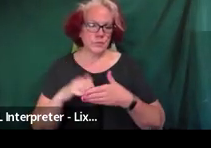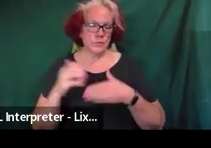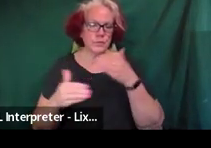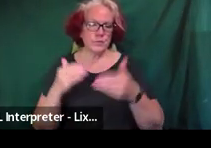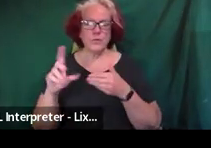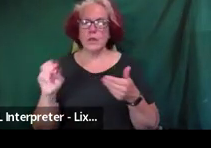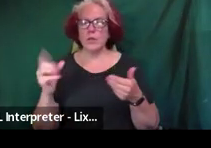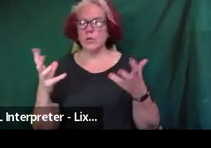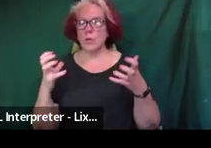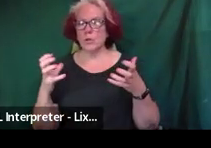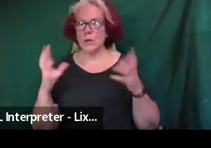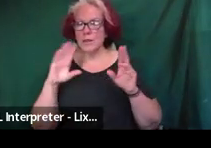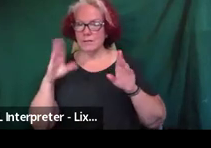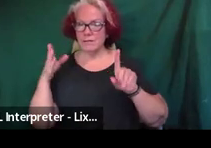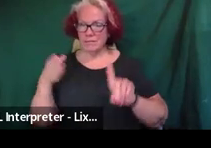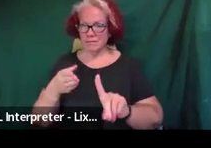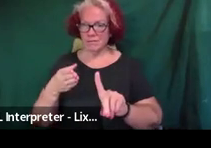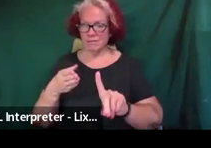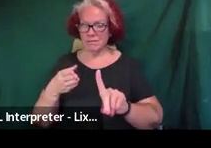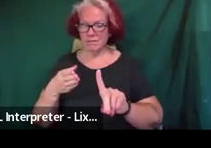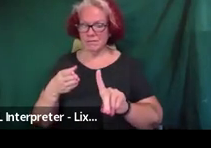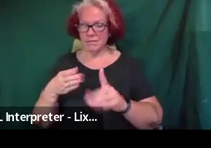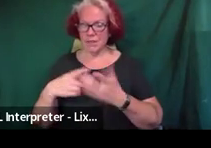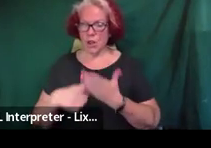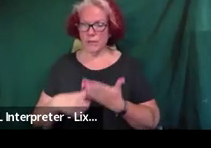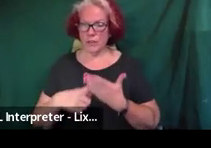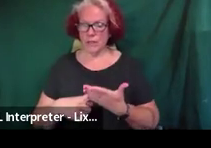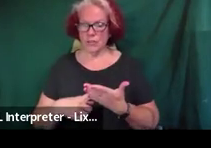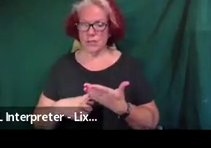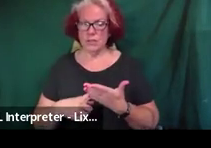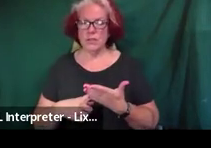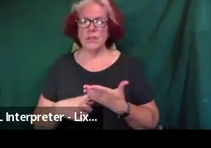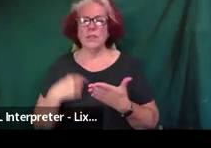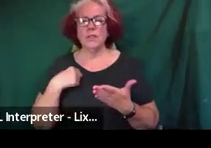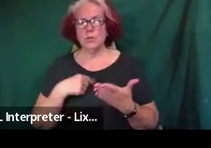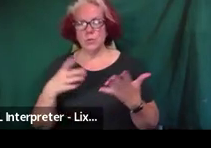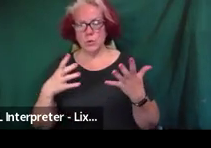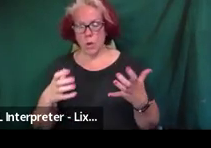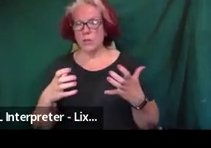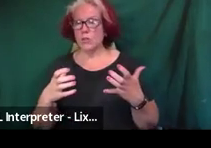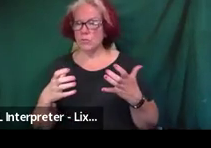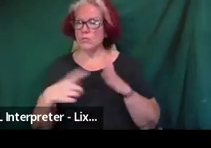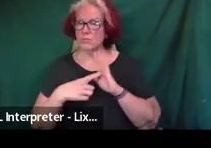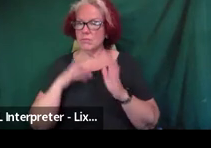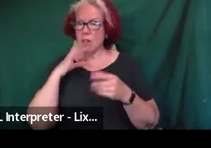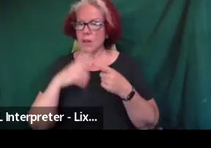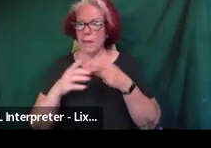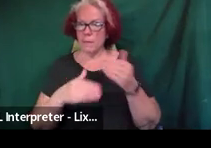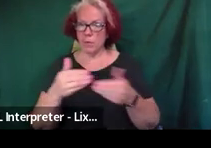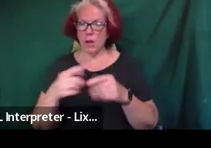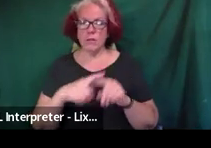to kind of hone in our conversation. Certainly, we want to highlight the progress, but really start to